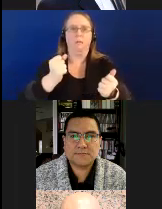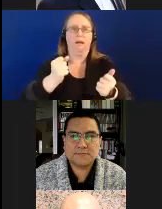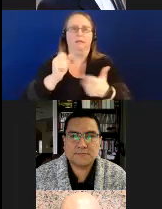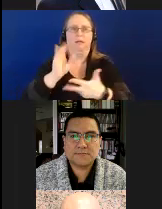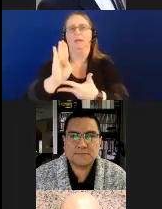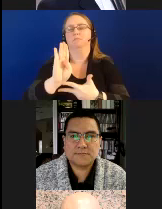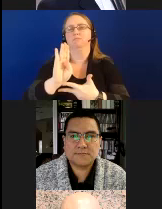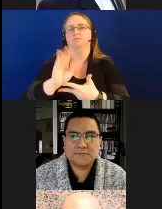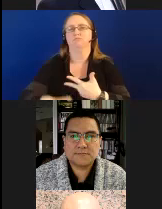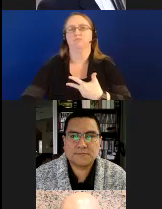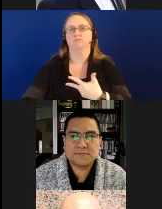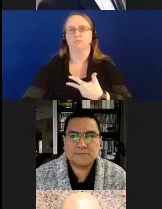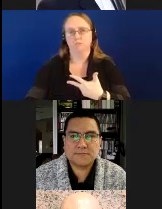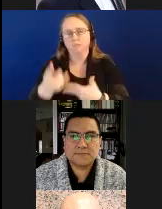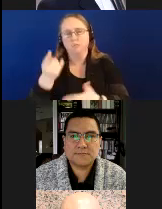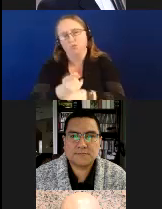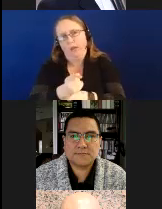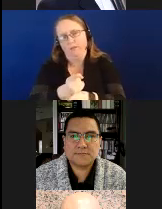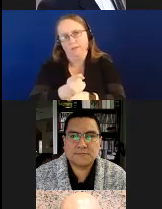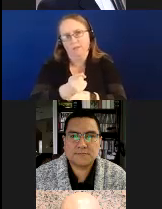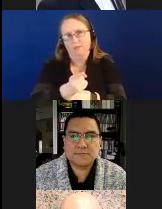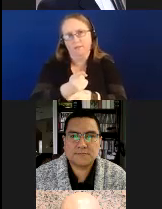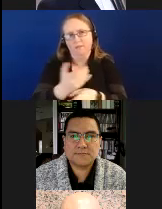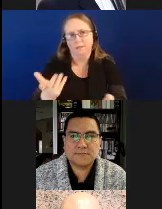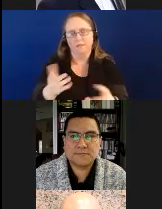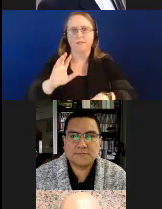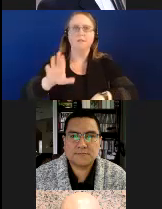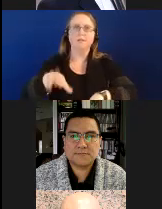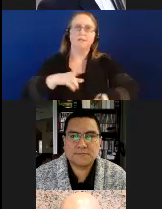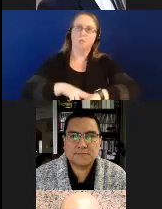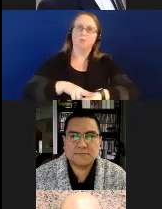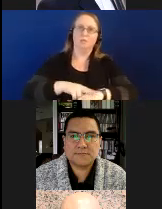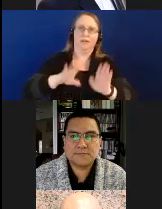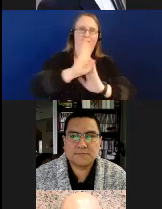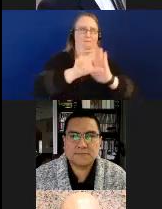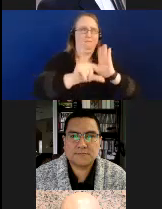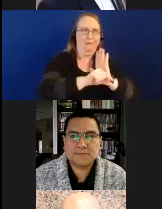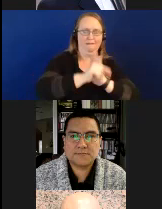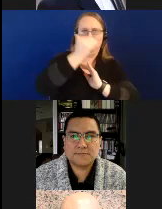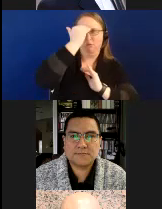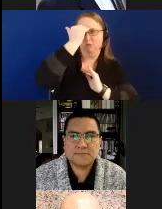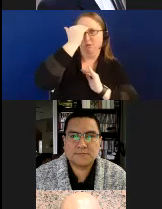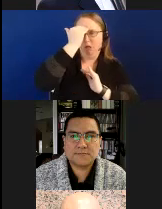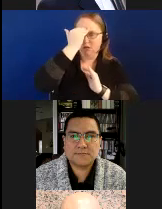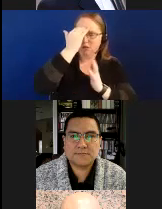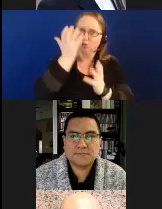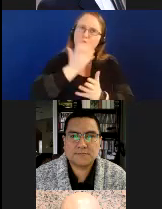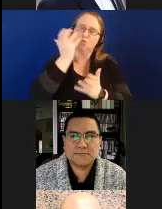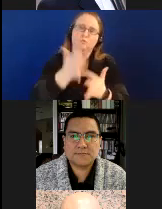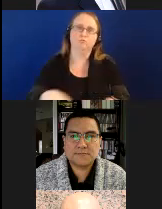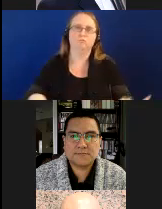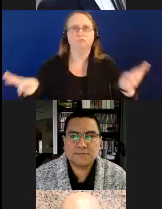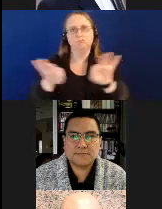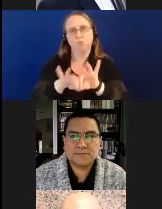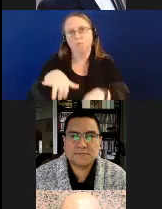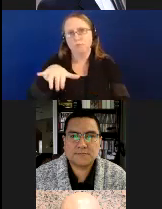B, and they are right. Of course, the background knowledge matters a lot. It